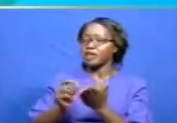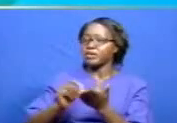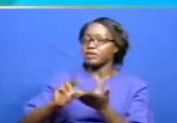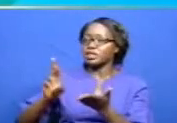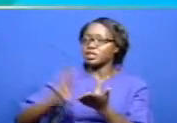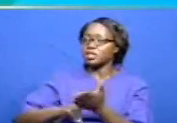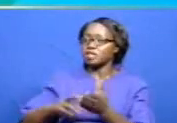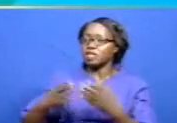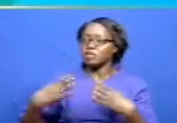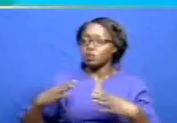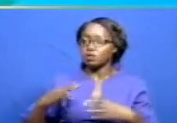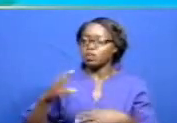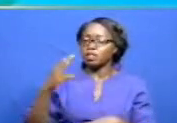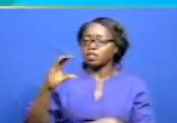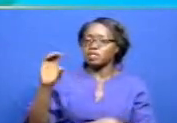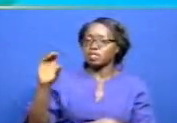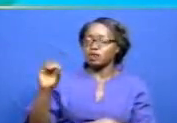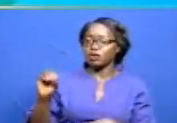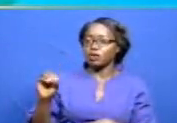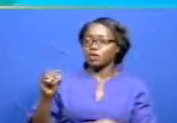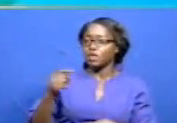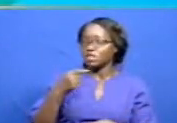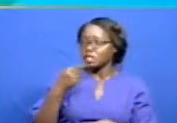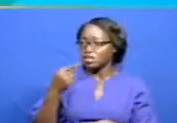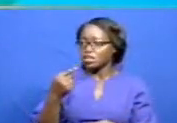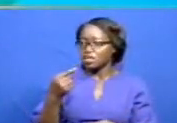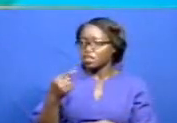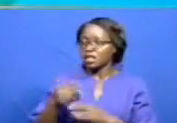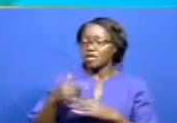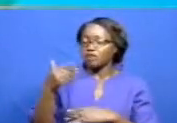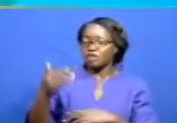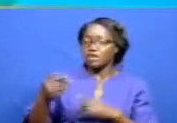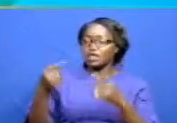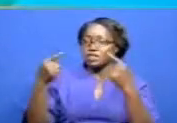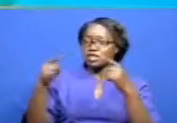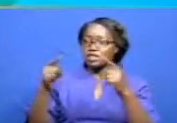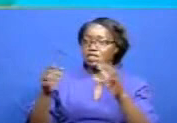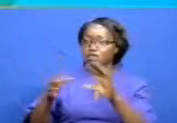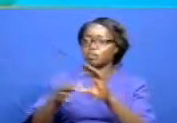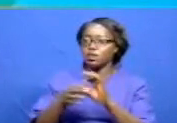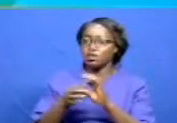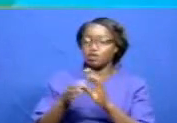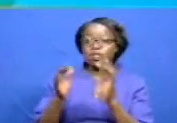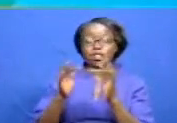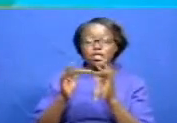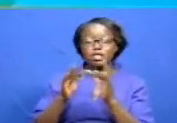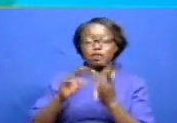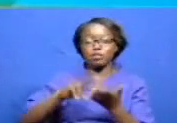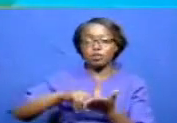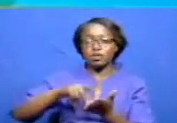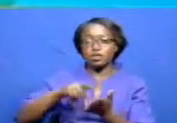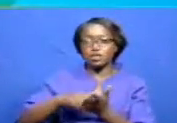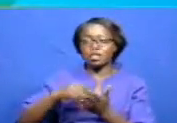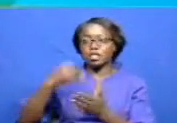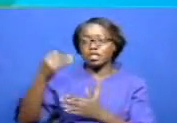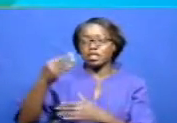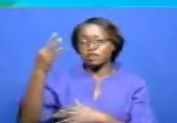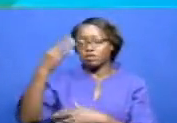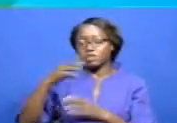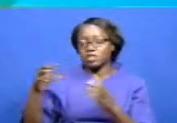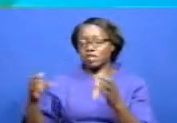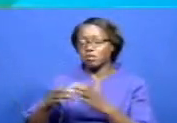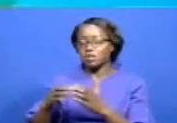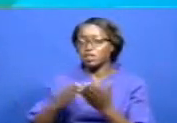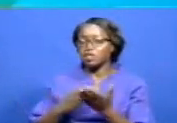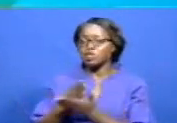Telkom Kenya CEO Mugo Kibati says after the successful launch of the Internet Loon project, the next phase for the company is to ensure